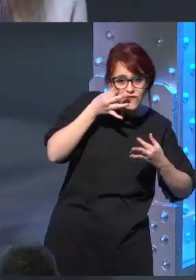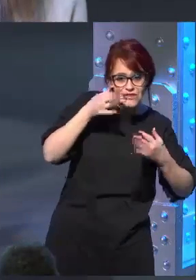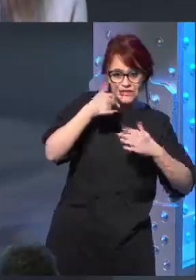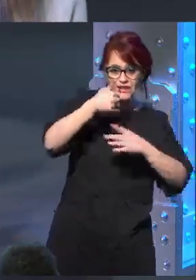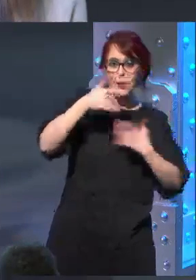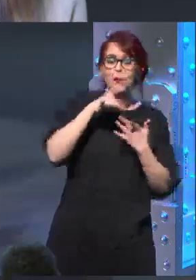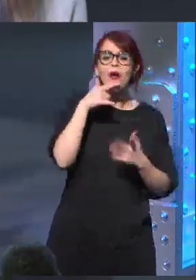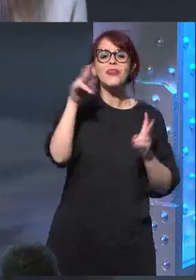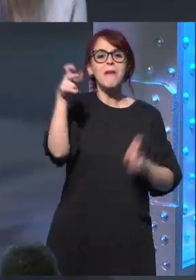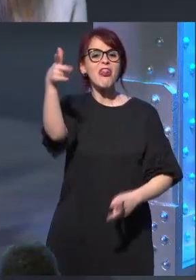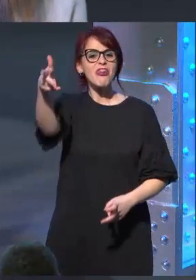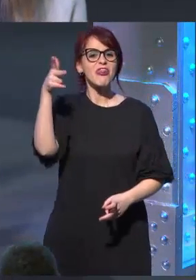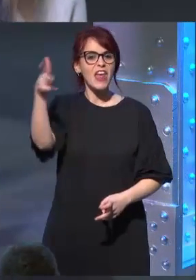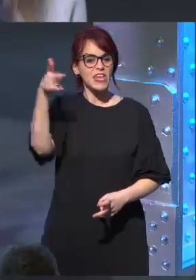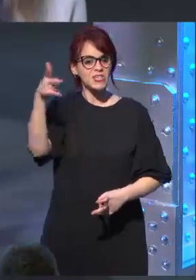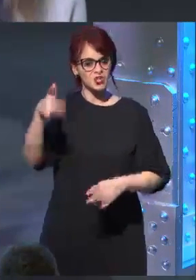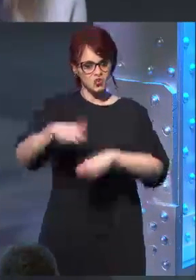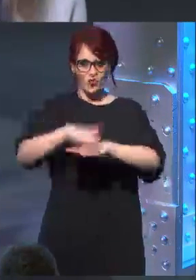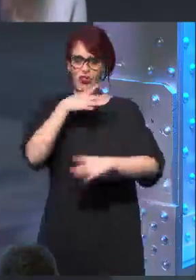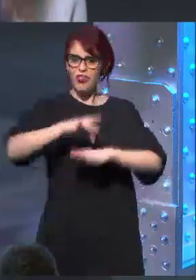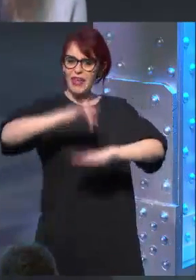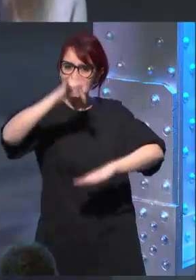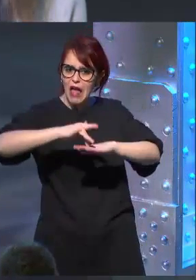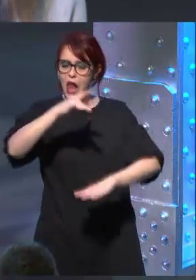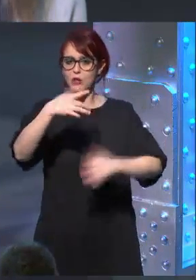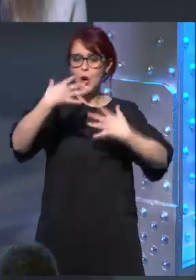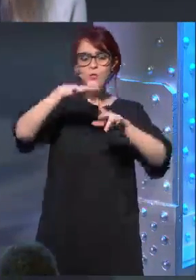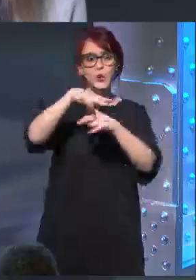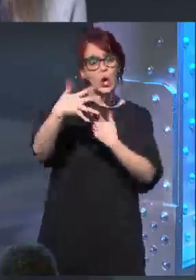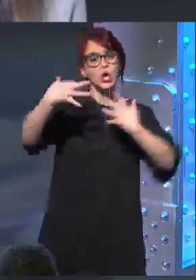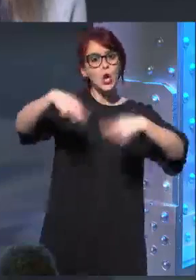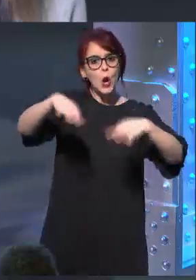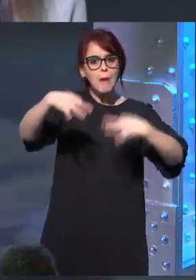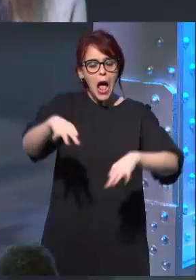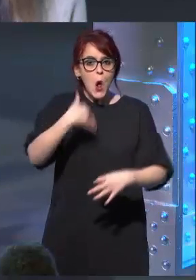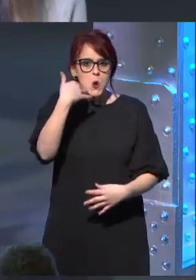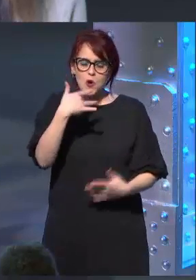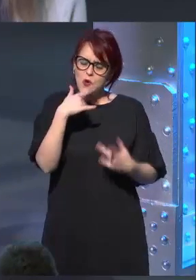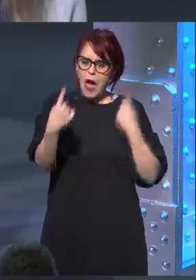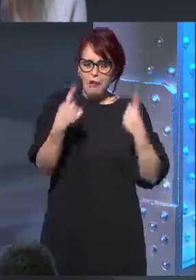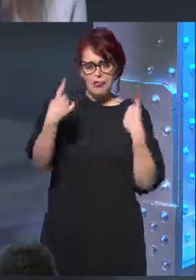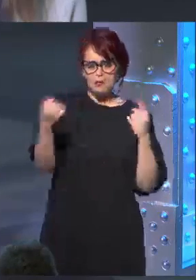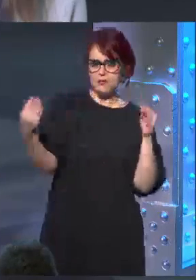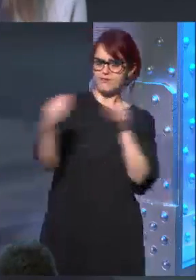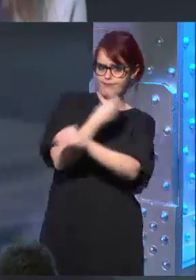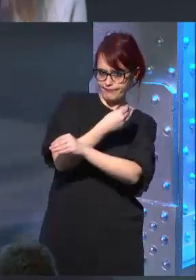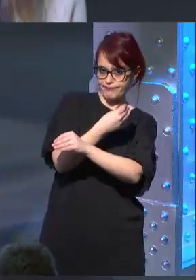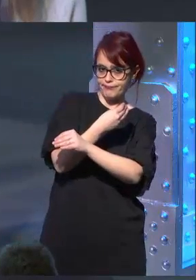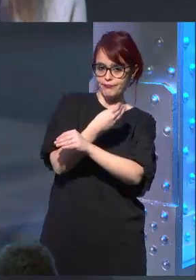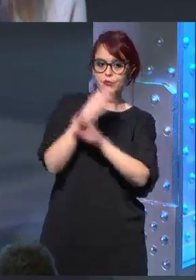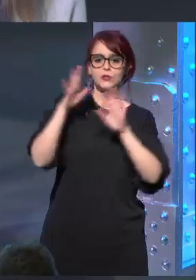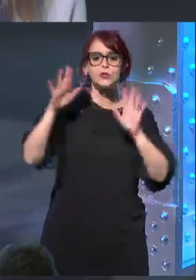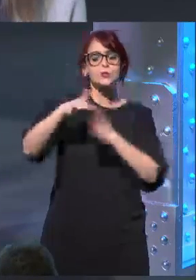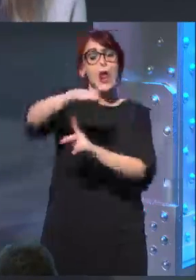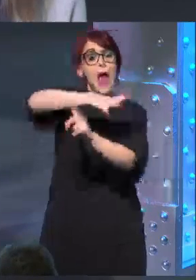from what we need to do in the real world. But when we talk about digital rights as if they were different from those in the